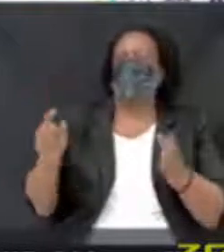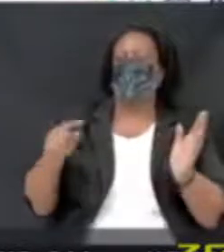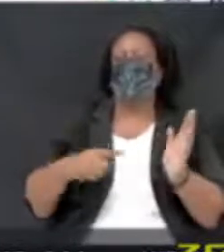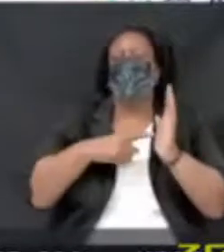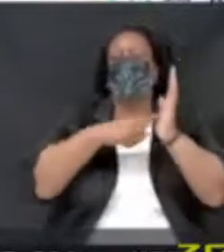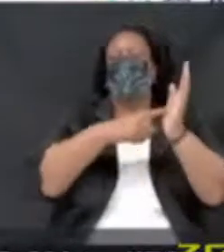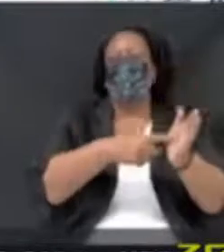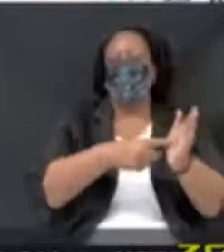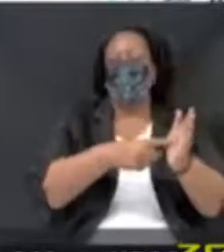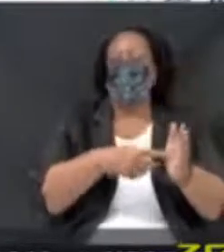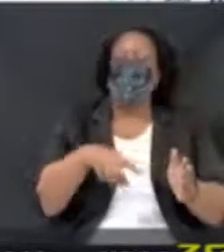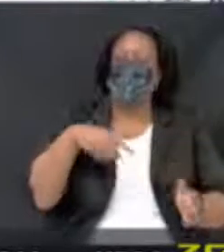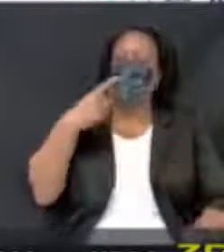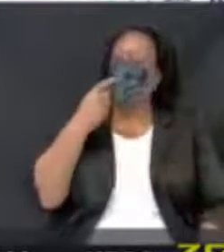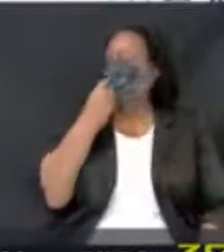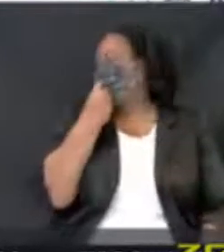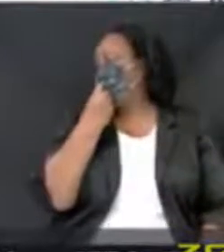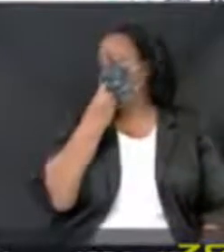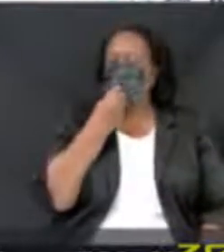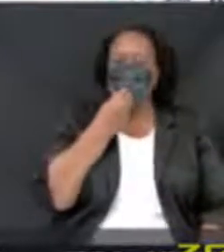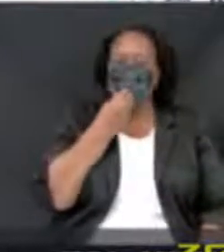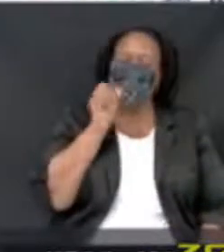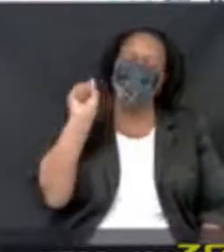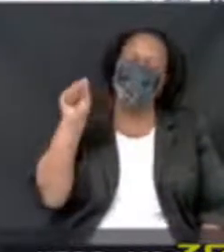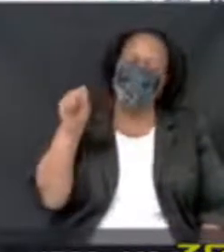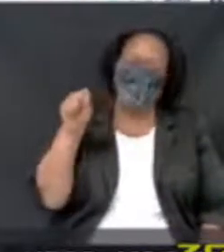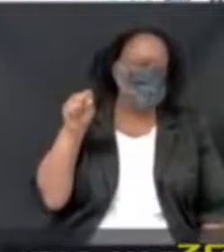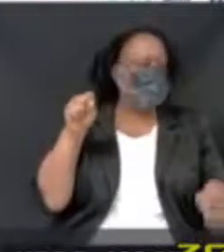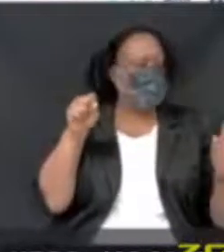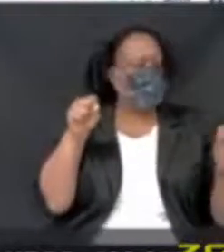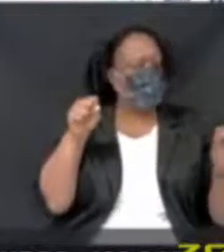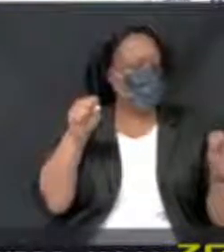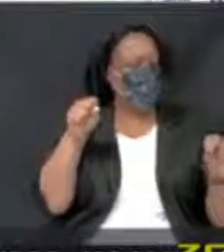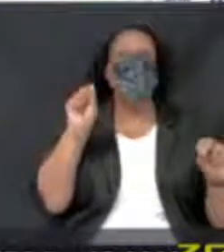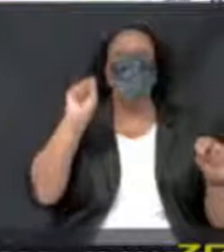National COVID-19 Task Force executive team,